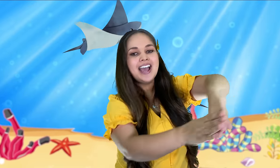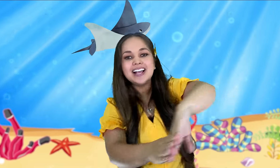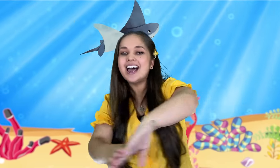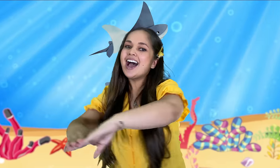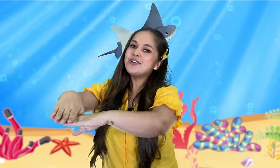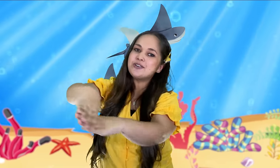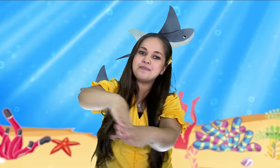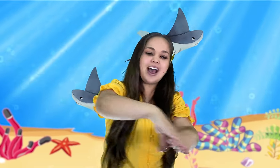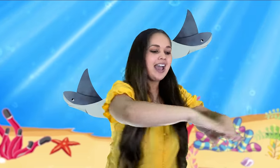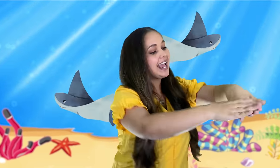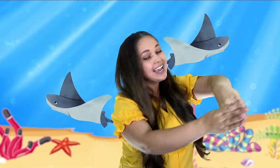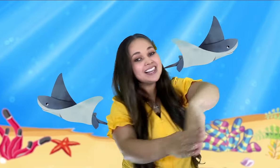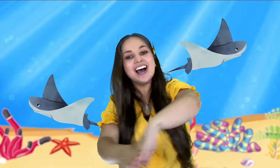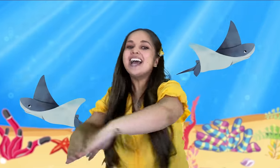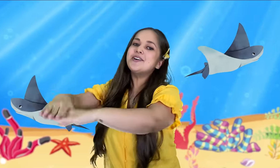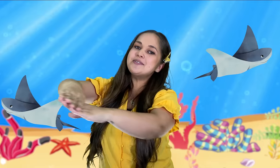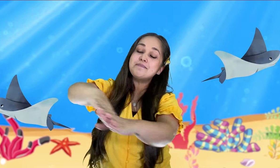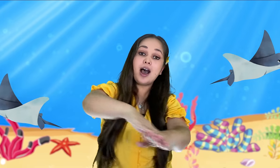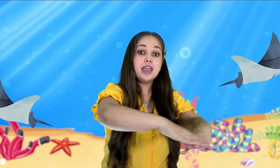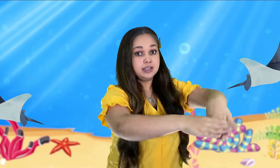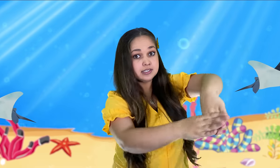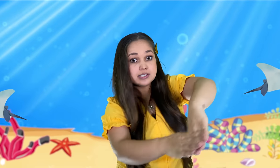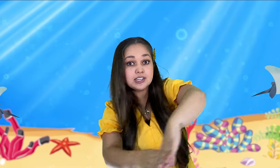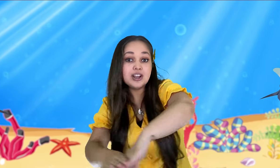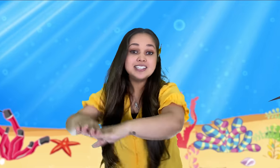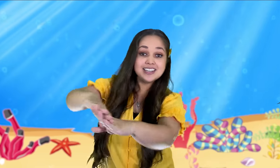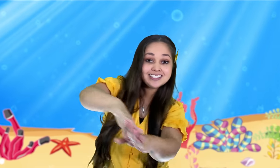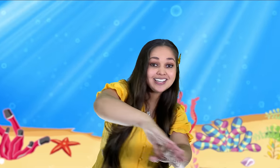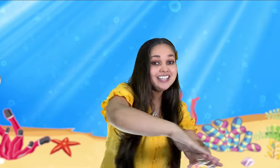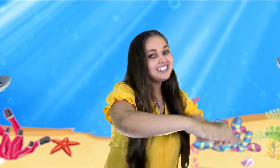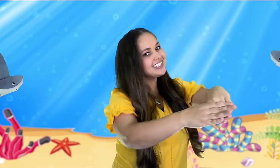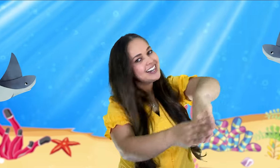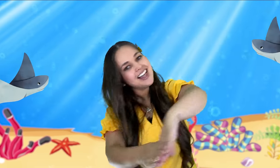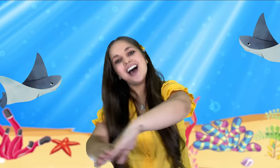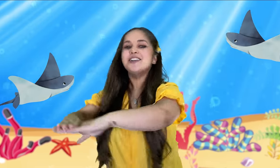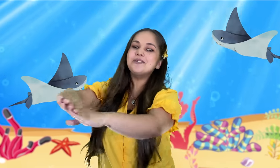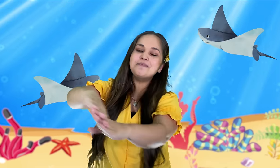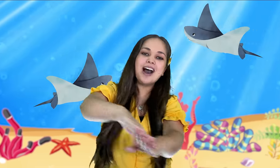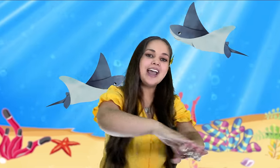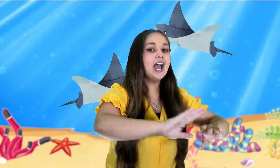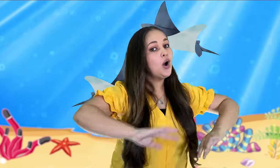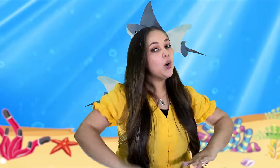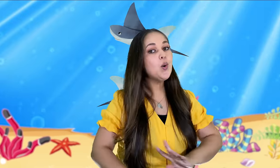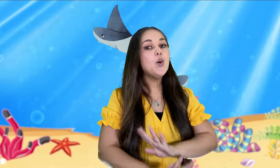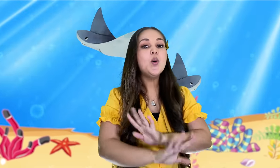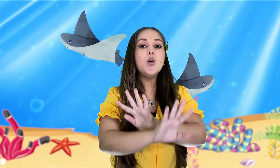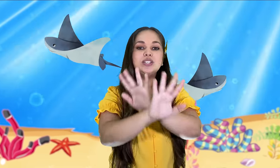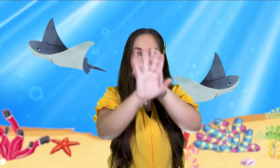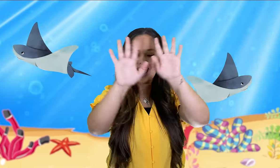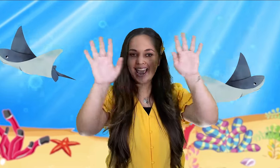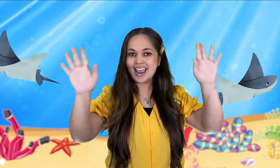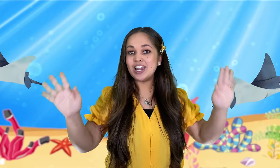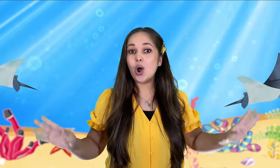by, glide on by, glide on by. The stingrays in the sea just glide on by